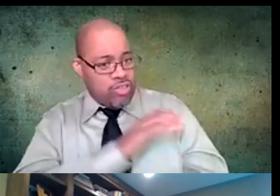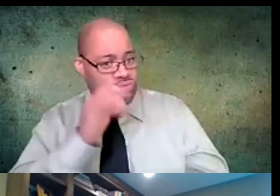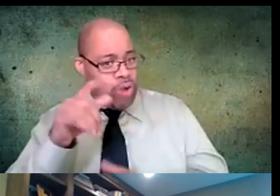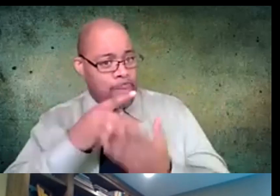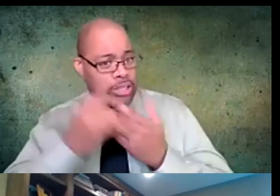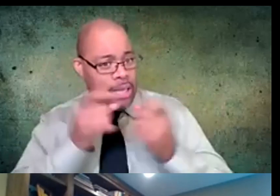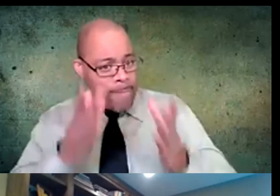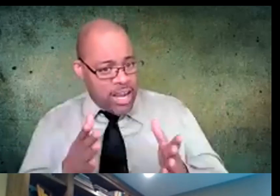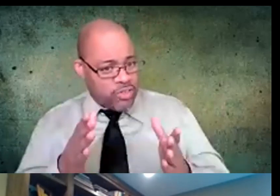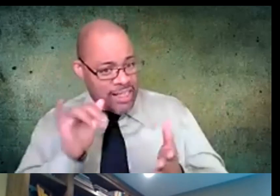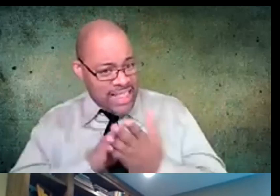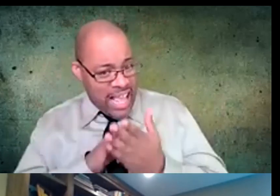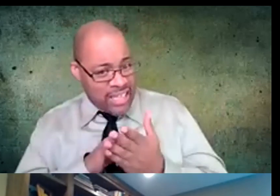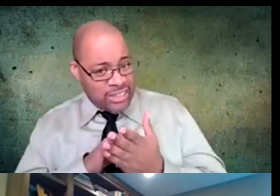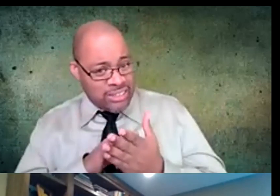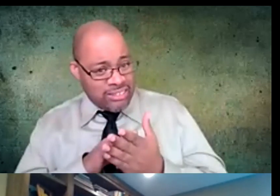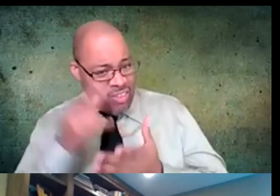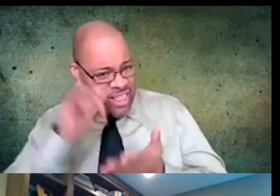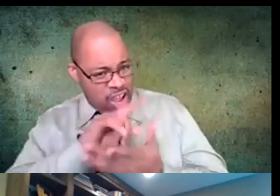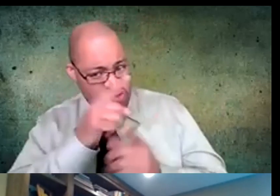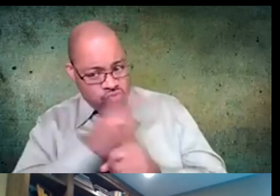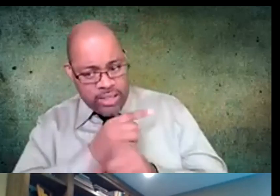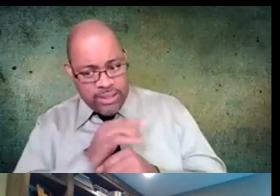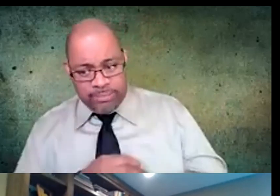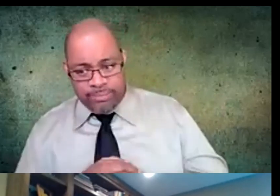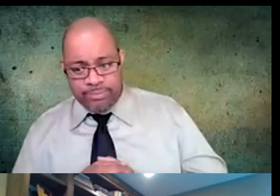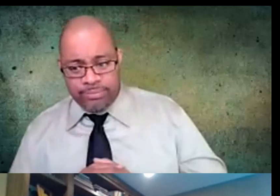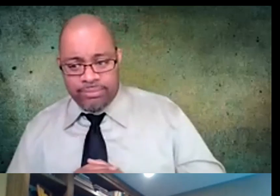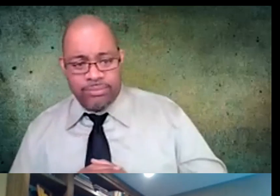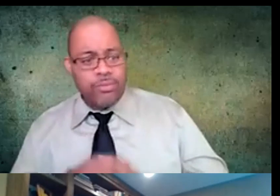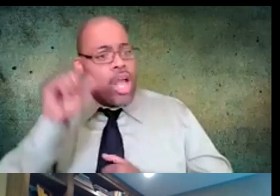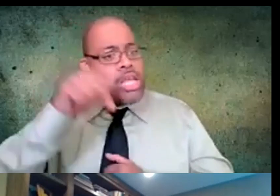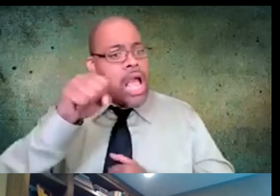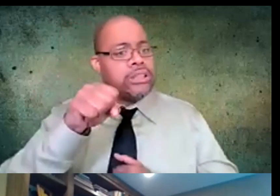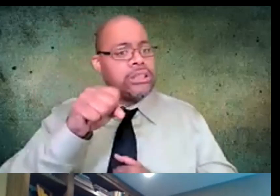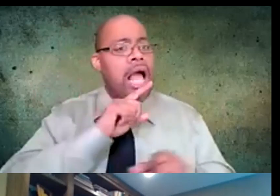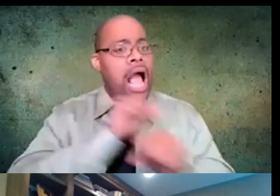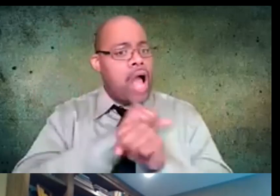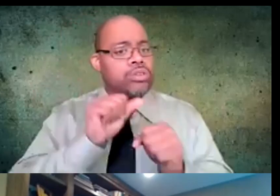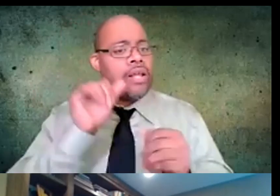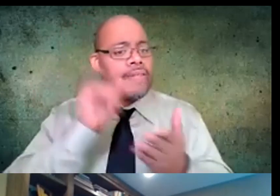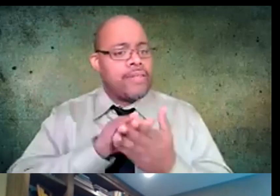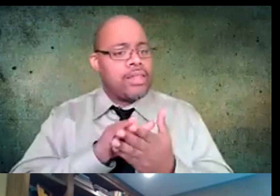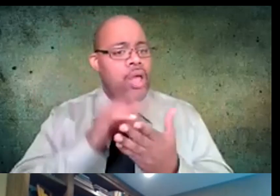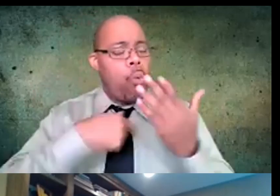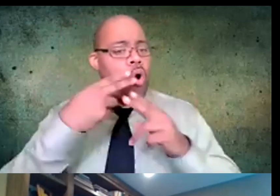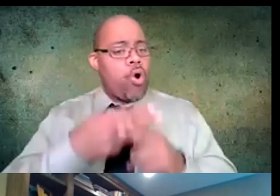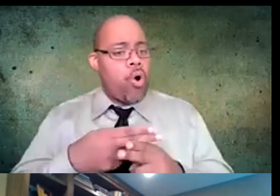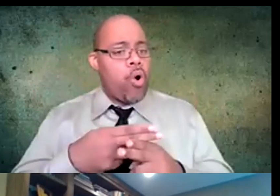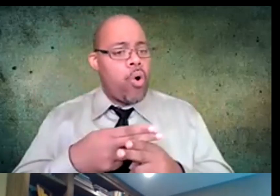management roles. Is that, do I understand that correctly? Yeah. Oh yes, yes. Actually, you know, that's what we call the